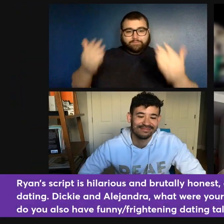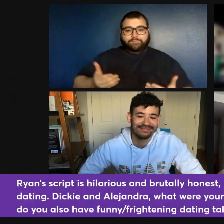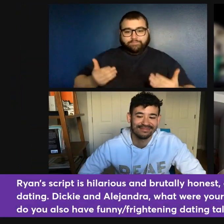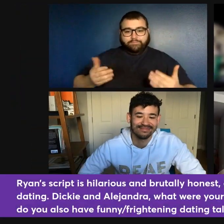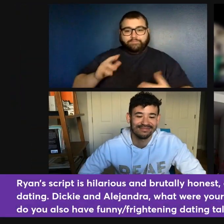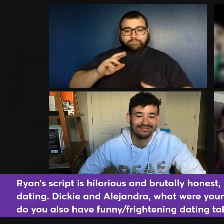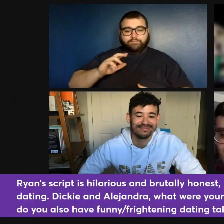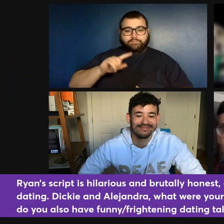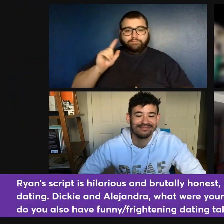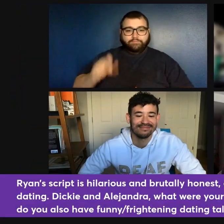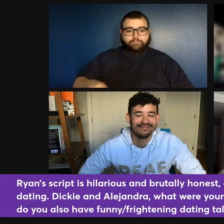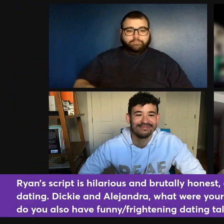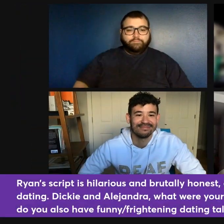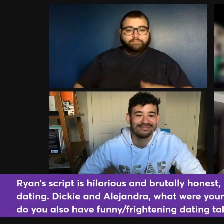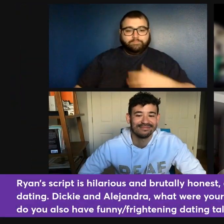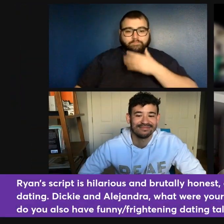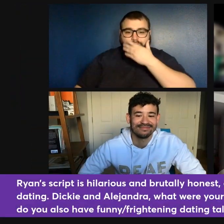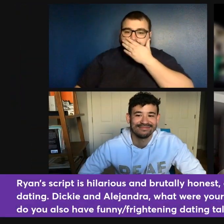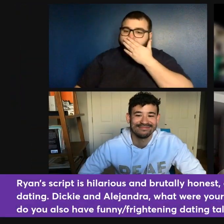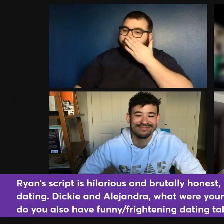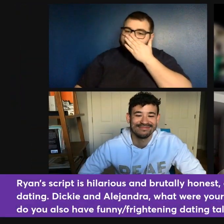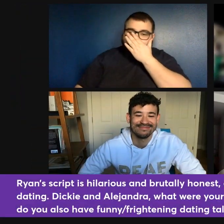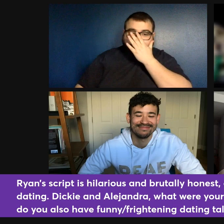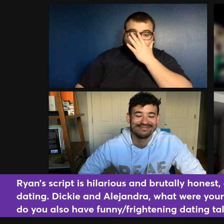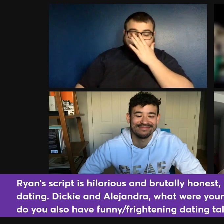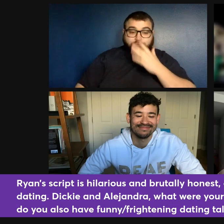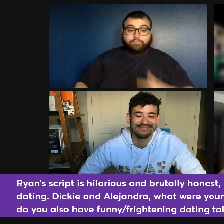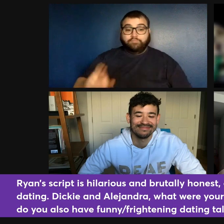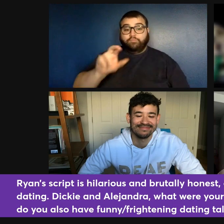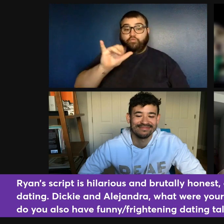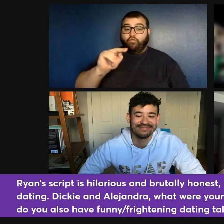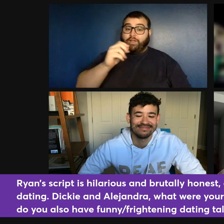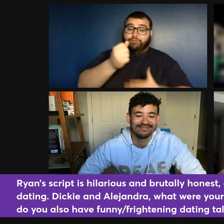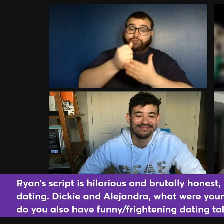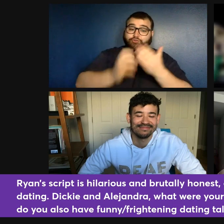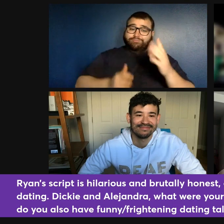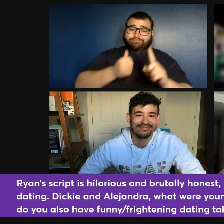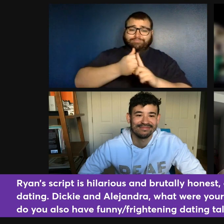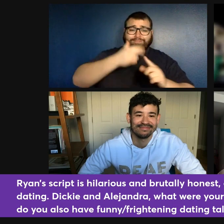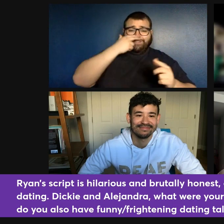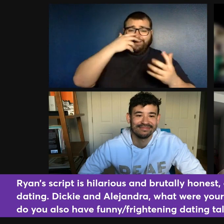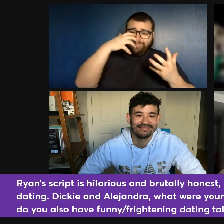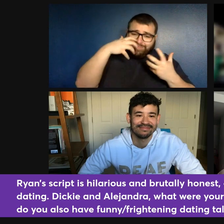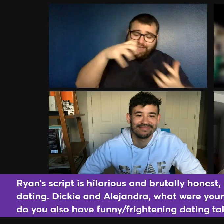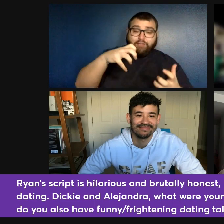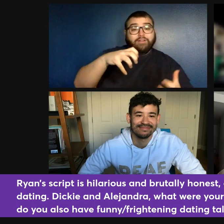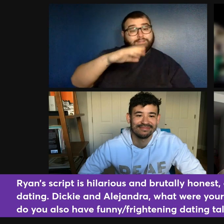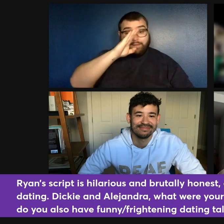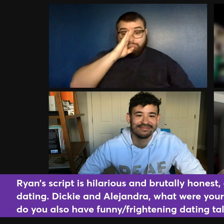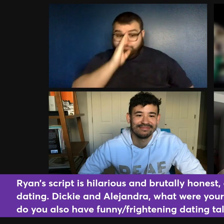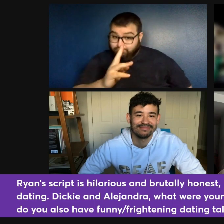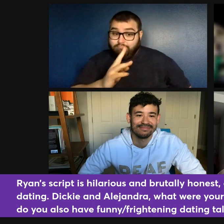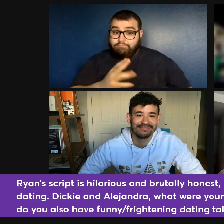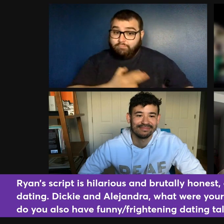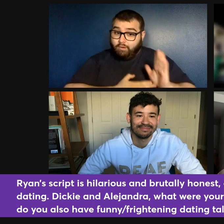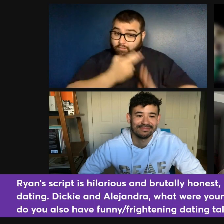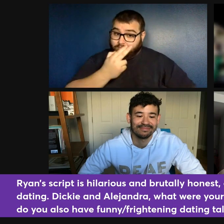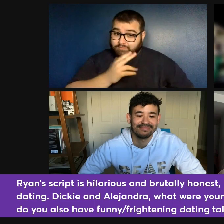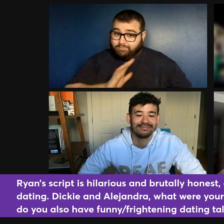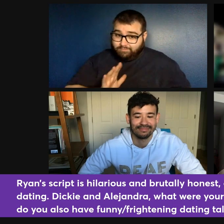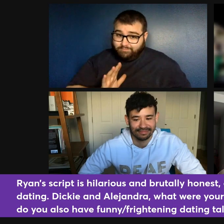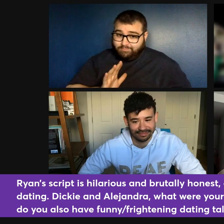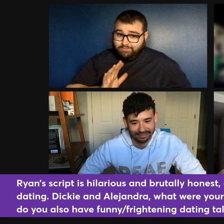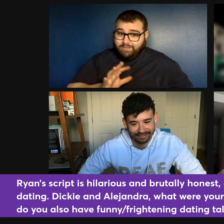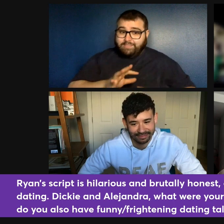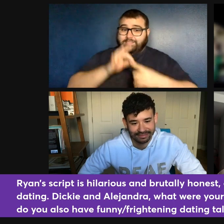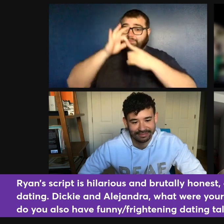it. Okay, here we go. Ryan's script is hilarious and brutally honest, especially when it comes to